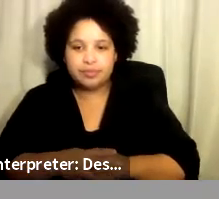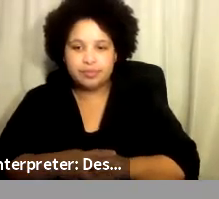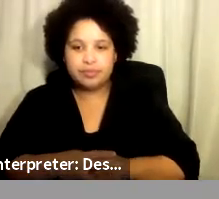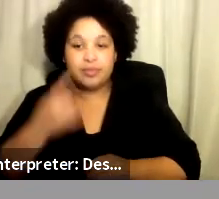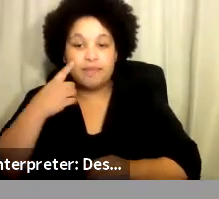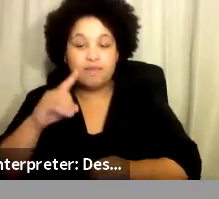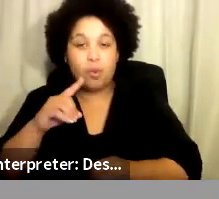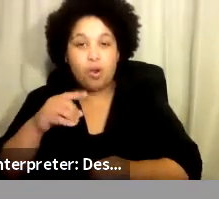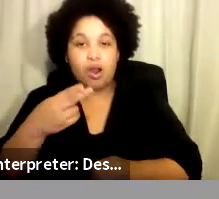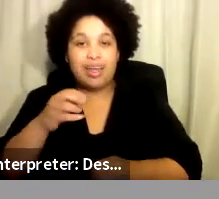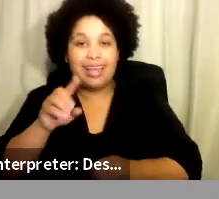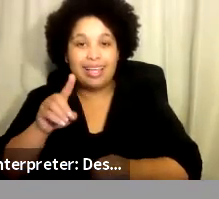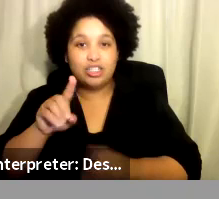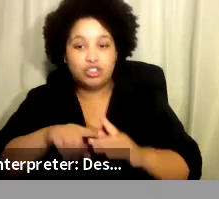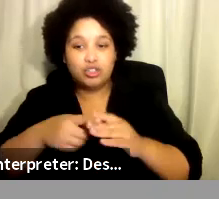Okay.